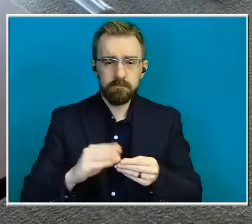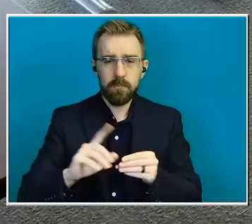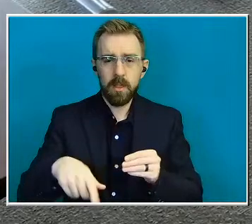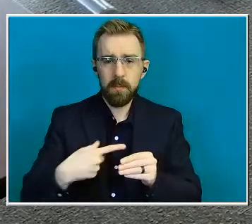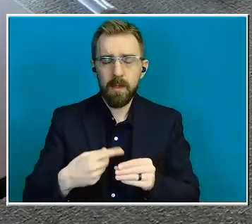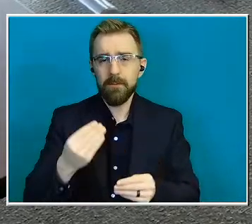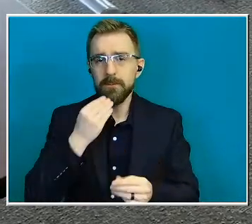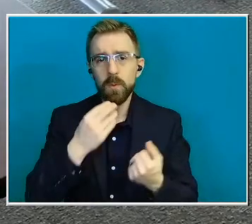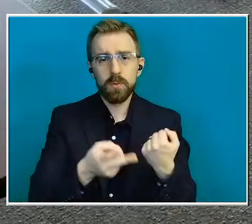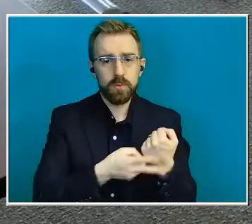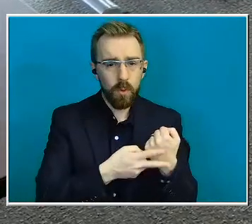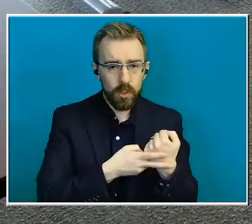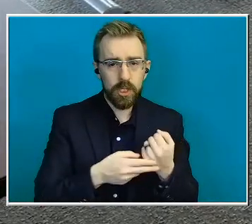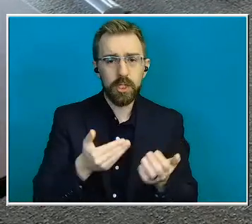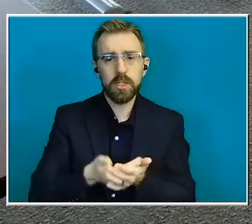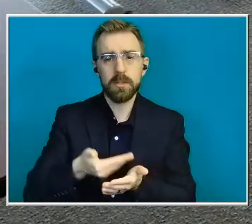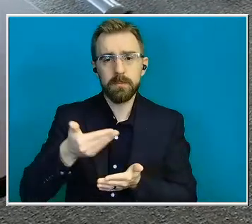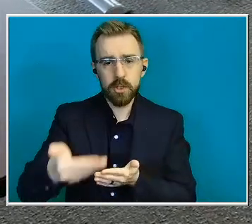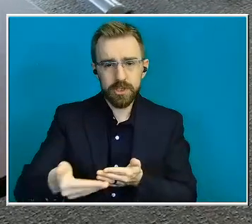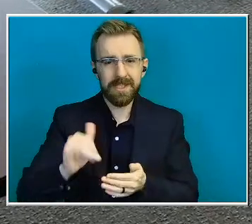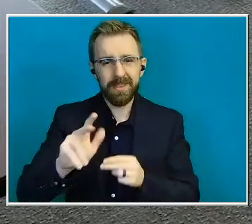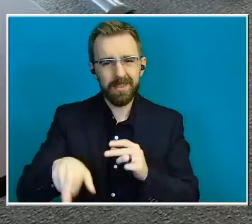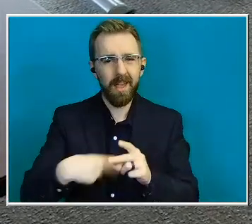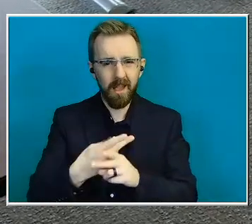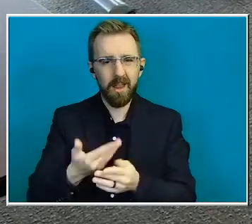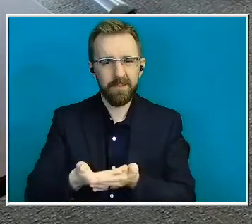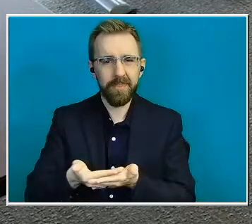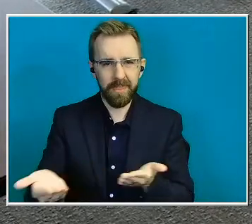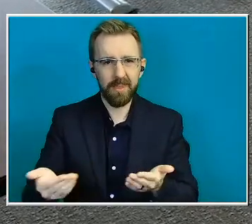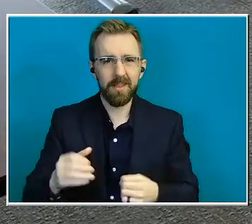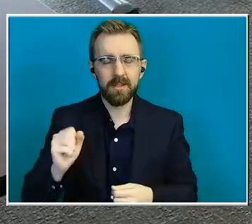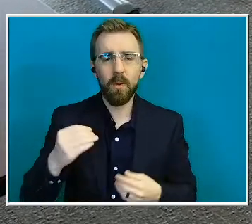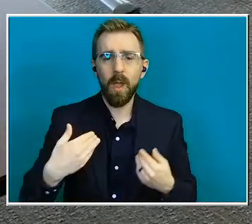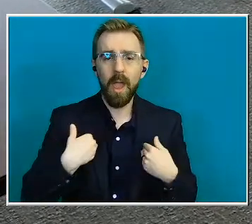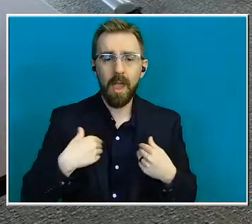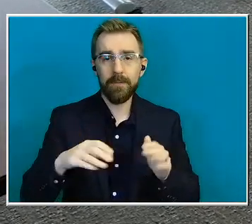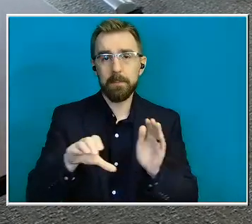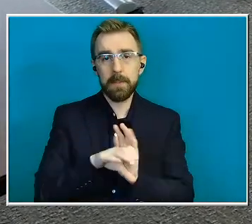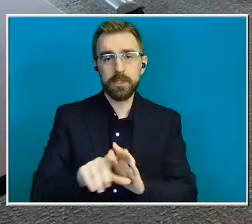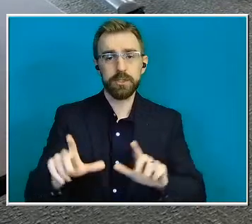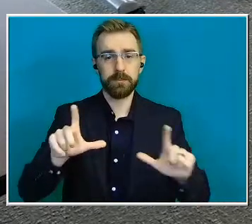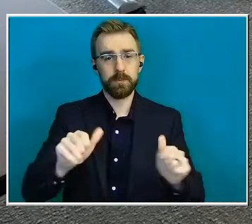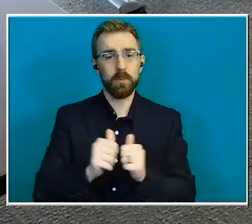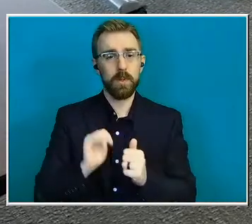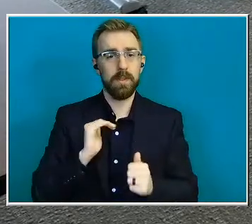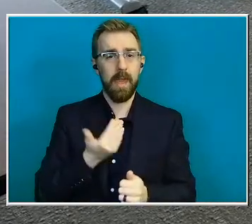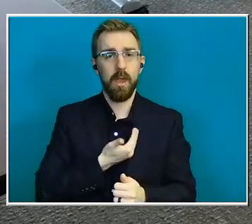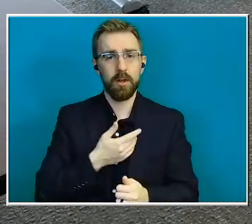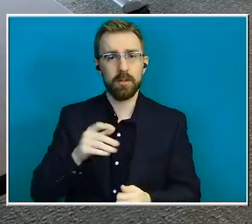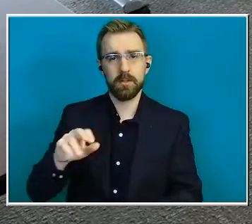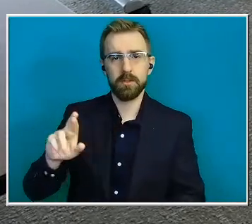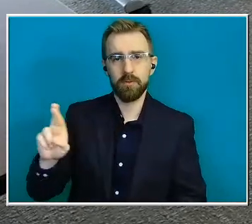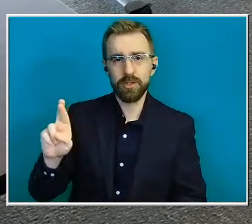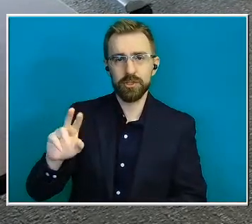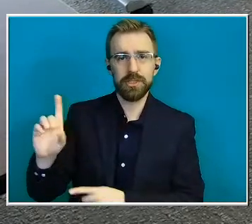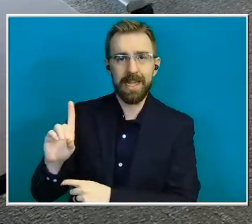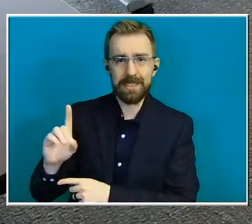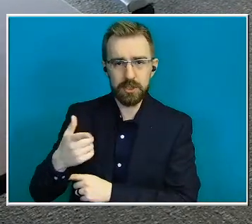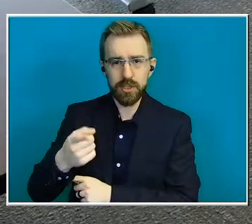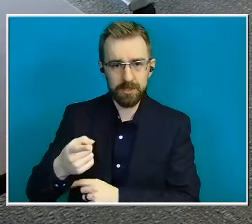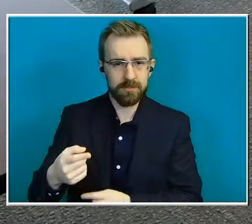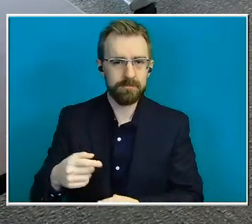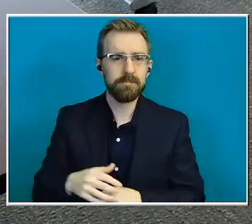food purchasing, those kinds of things. So we have a picture up with our registered dietitian, Rebecca Mout, who actually did